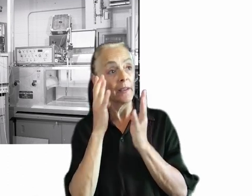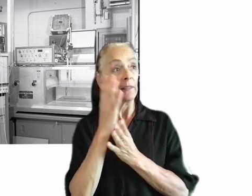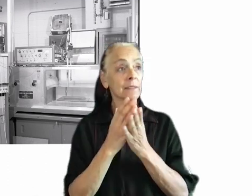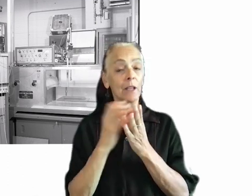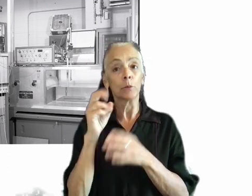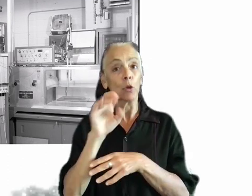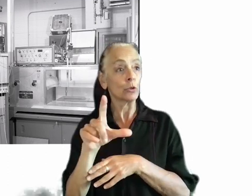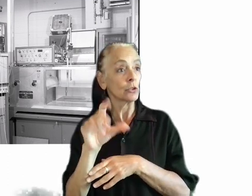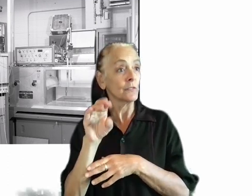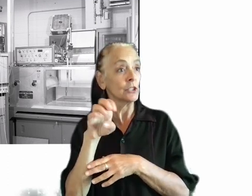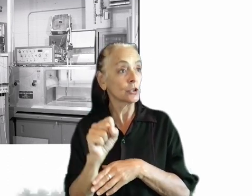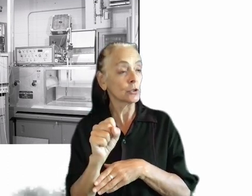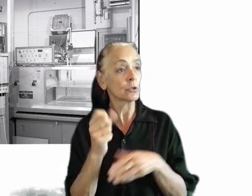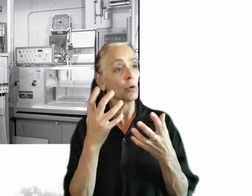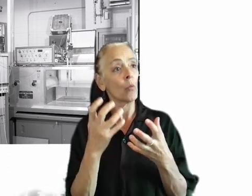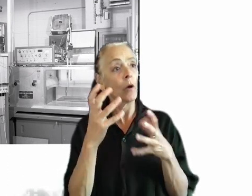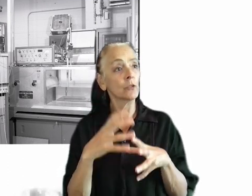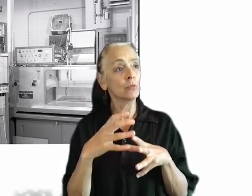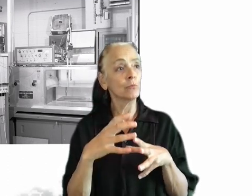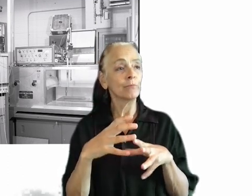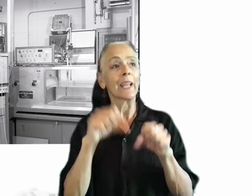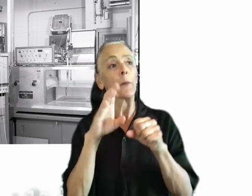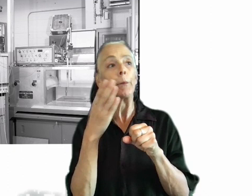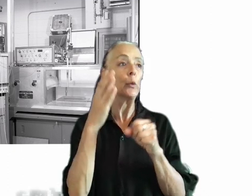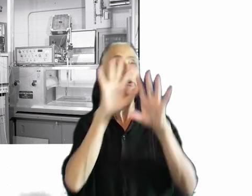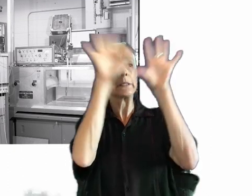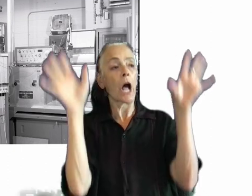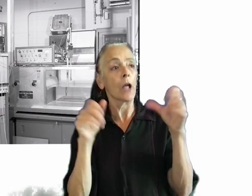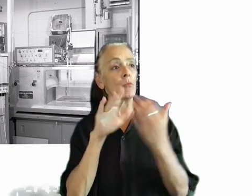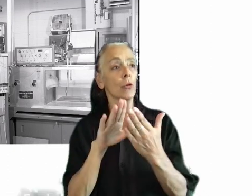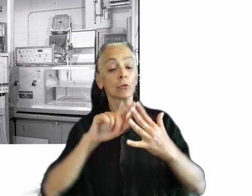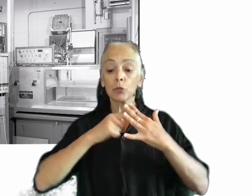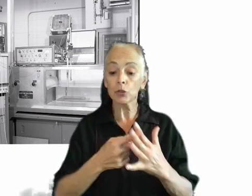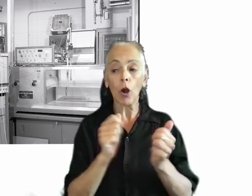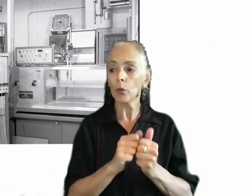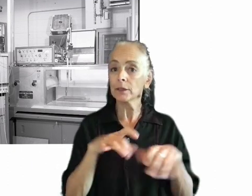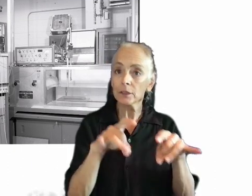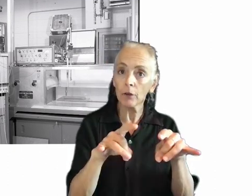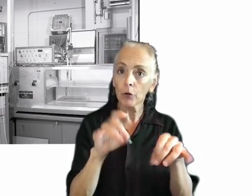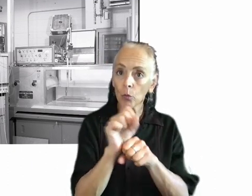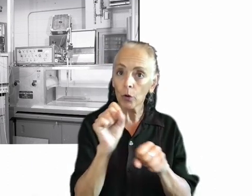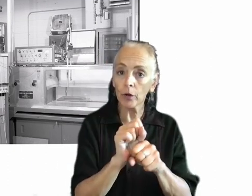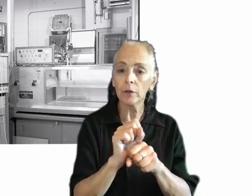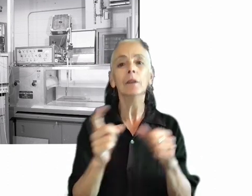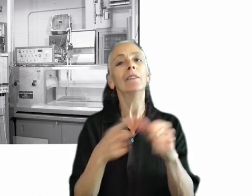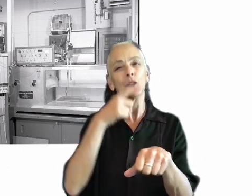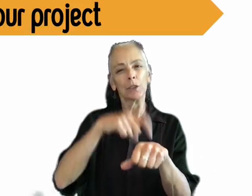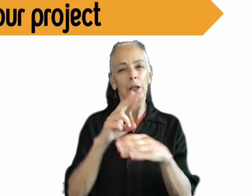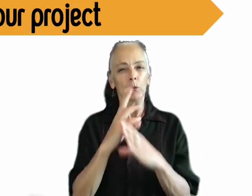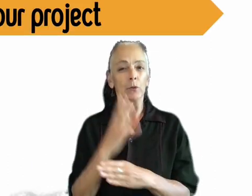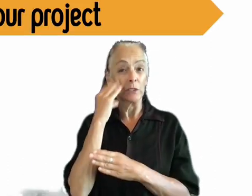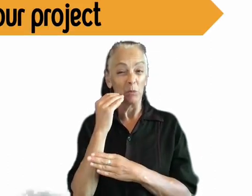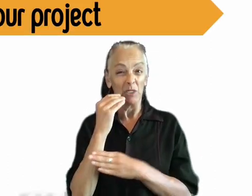features and we'd like to take a blue sky approach kick off the discovery work the first time user experience work can wait